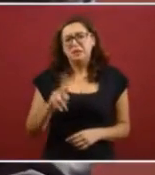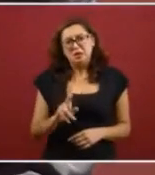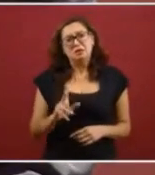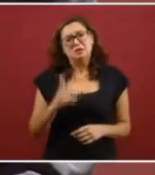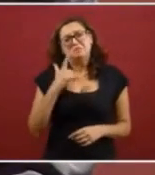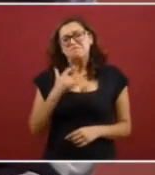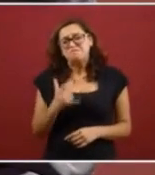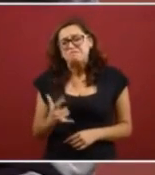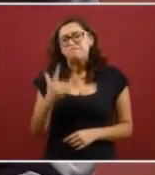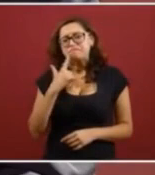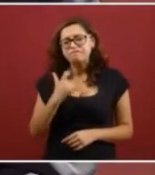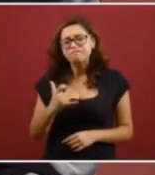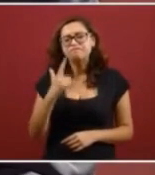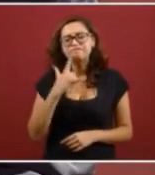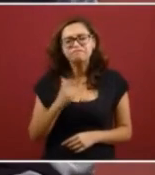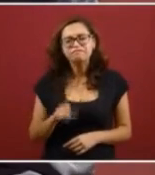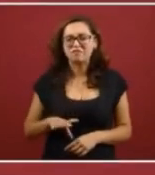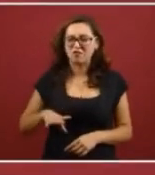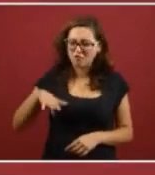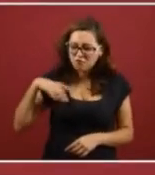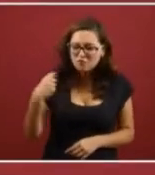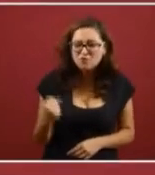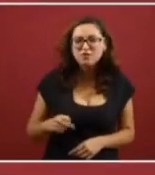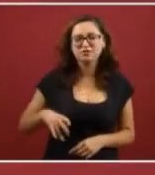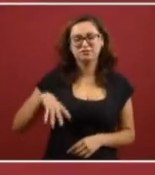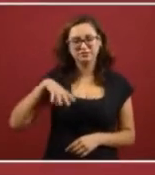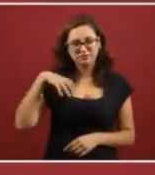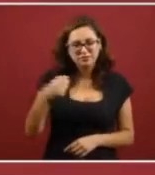we intended. We tried. We tried to do it.